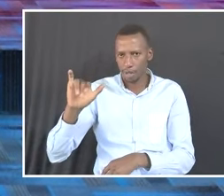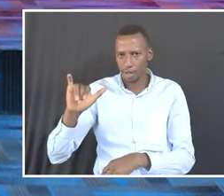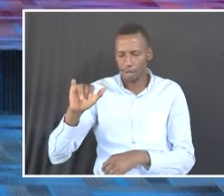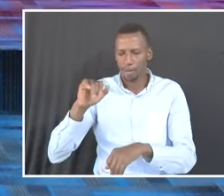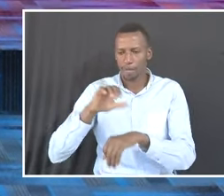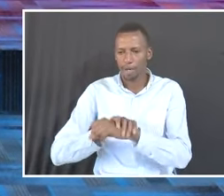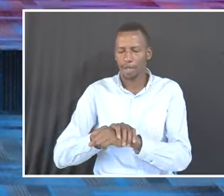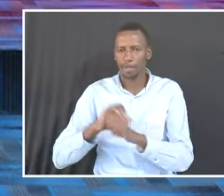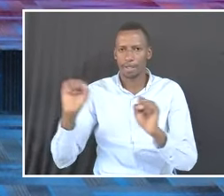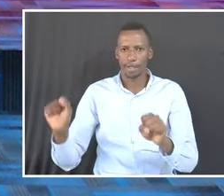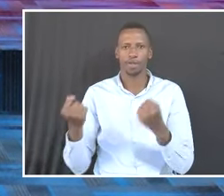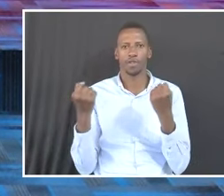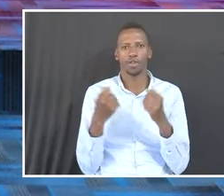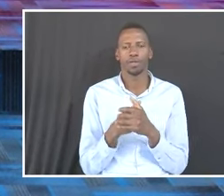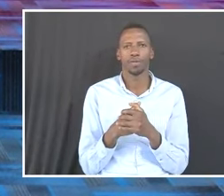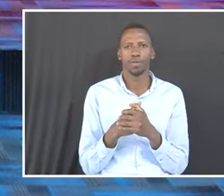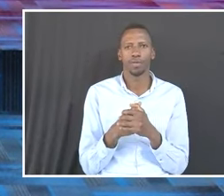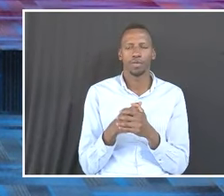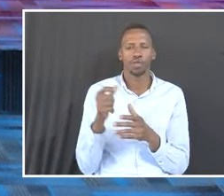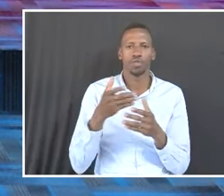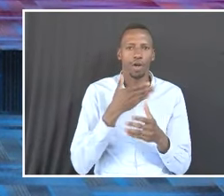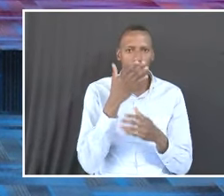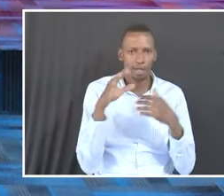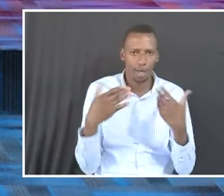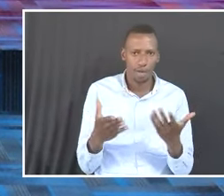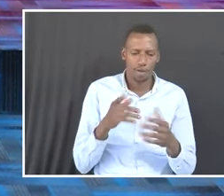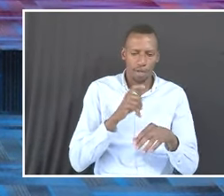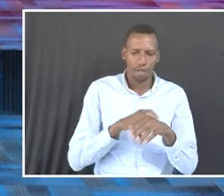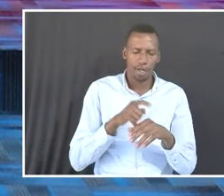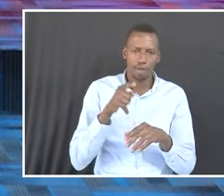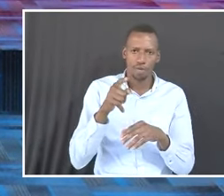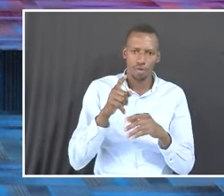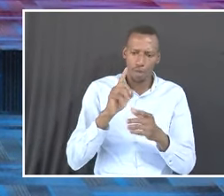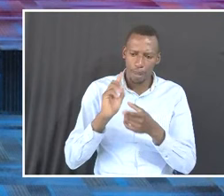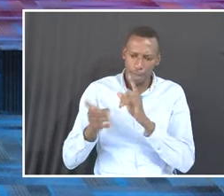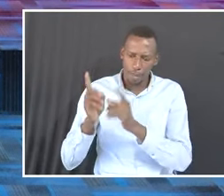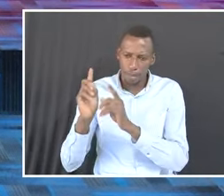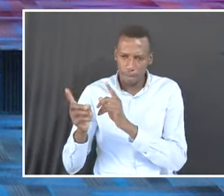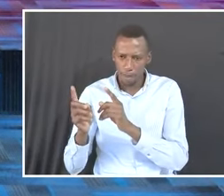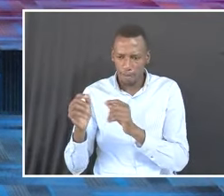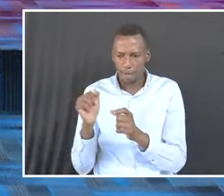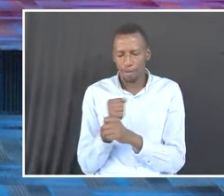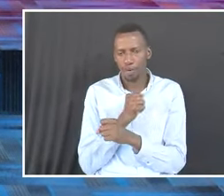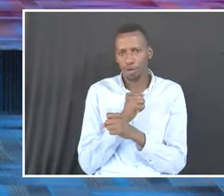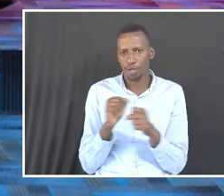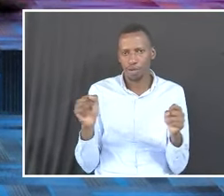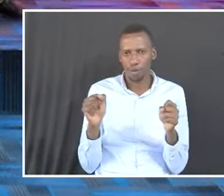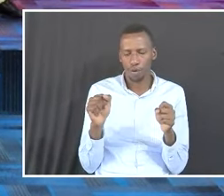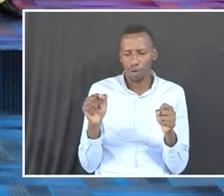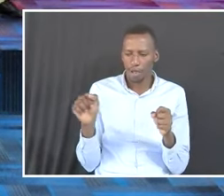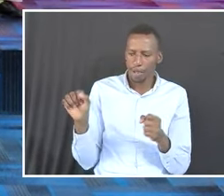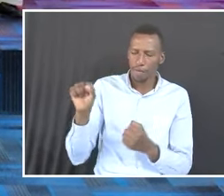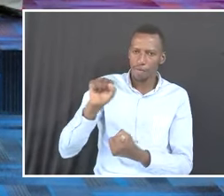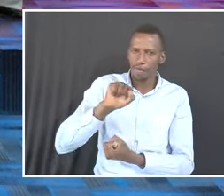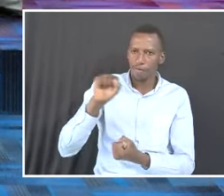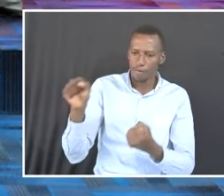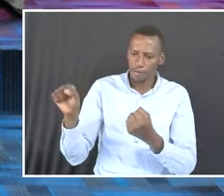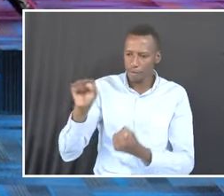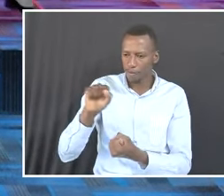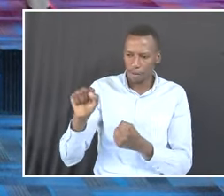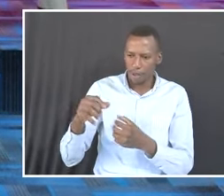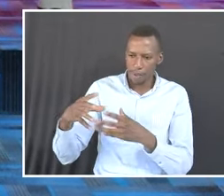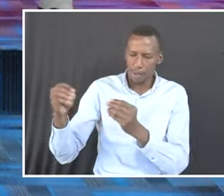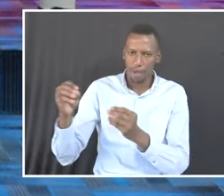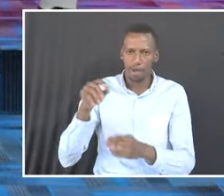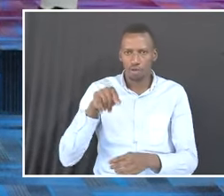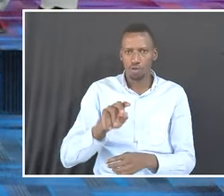And remember, when you are running to the mountain, you cannot drive to the mountain. God did not say, drive to the mountain. Your